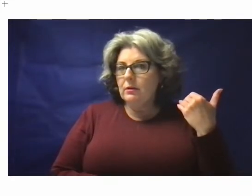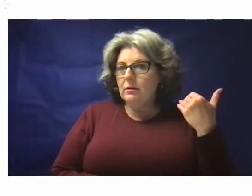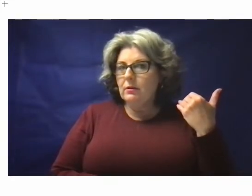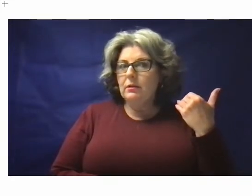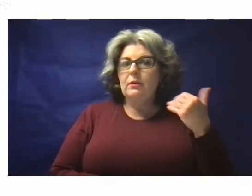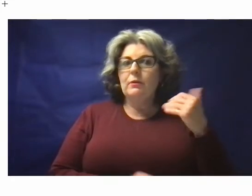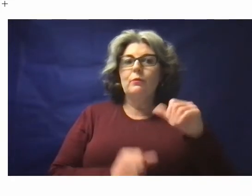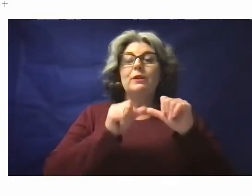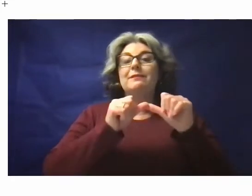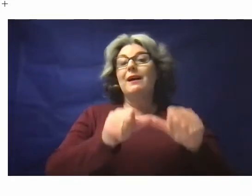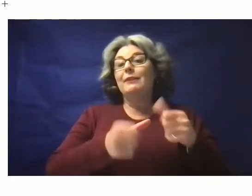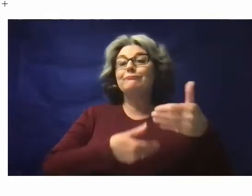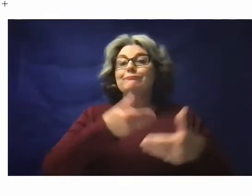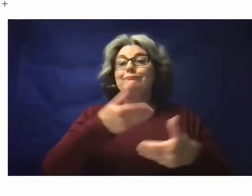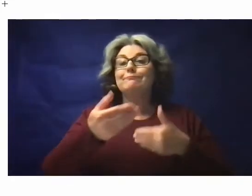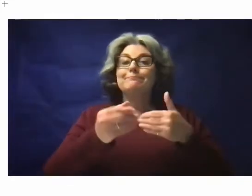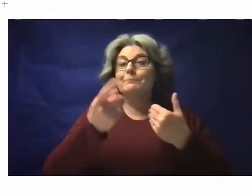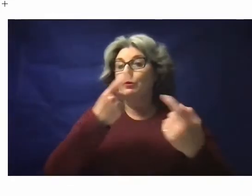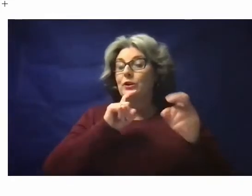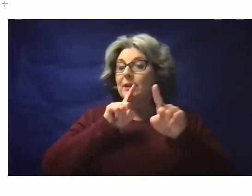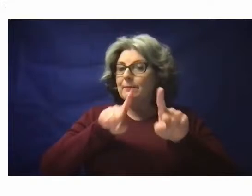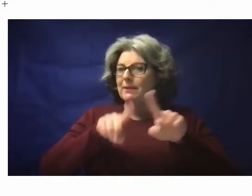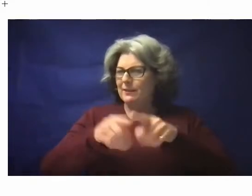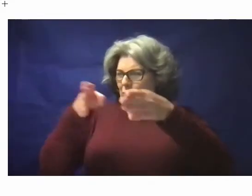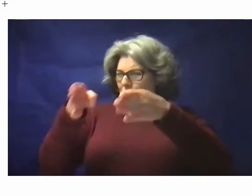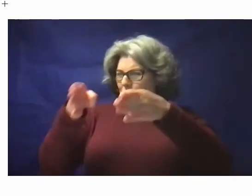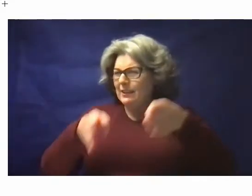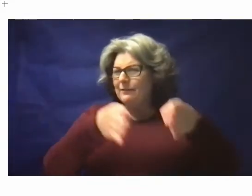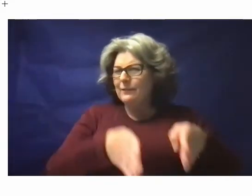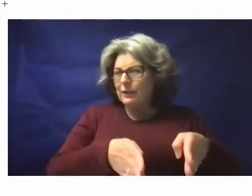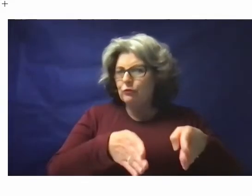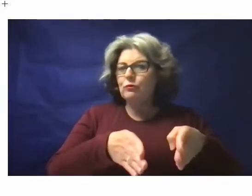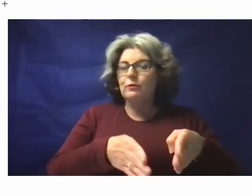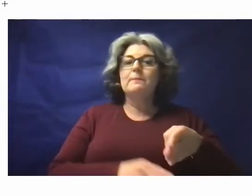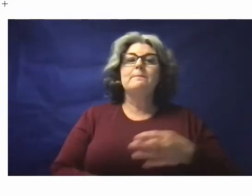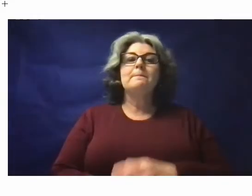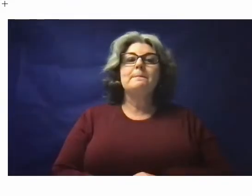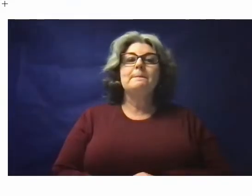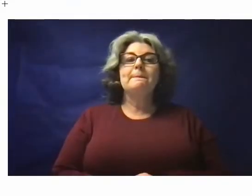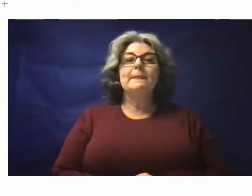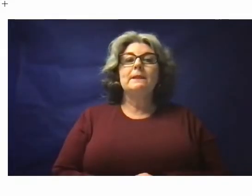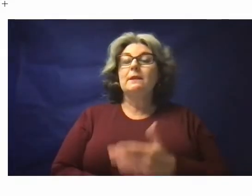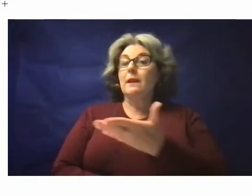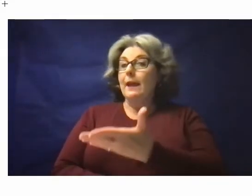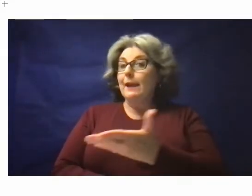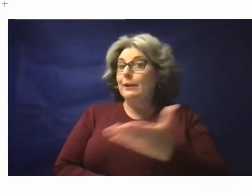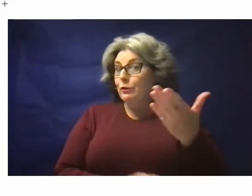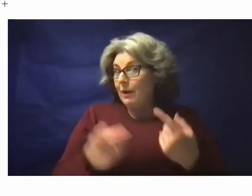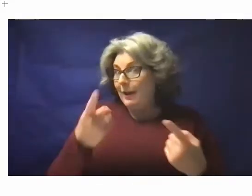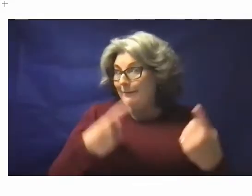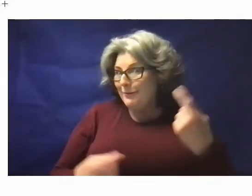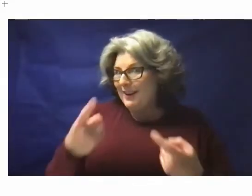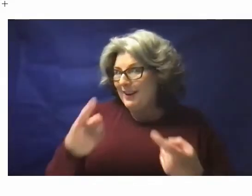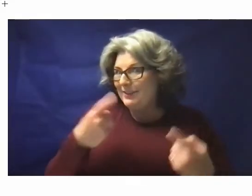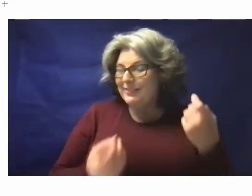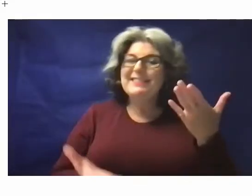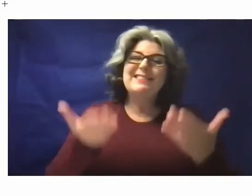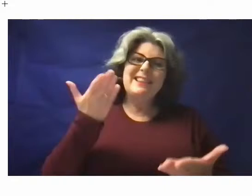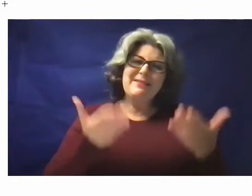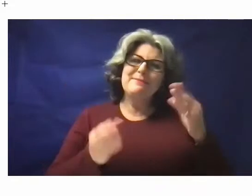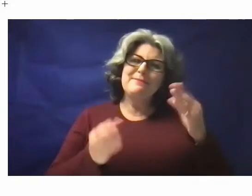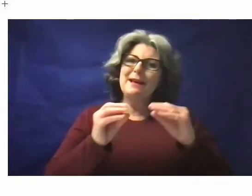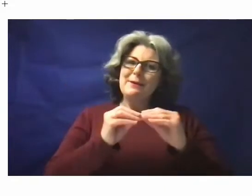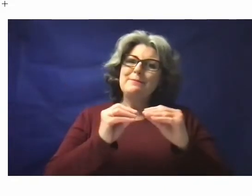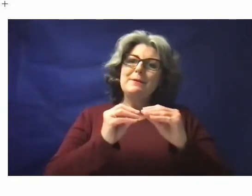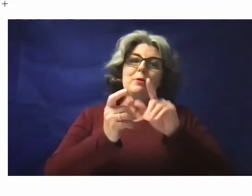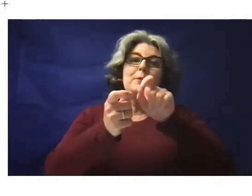could, but it is very individualized. And I would encourage those that do have questions that may be a little more specific